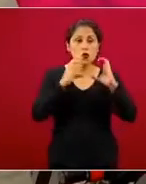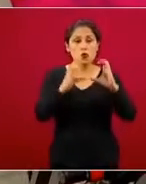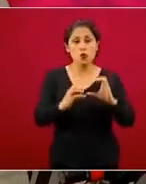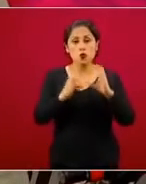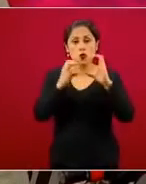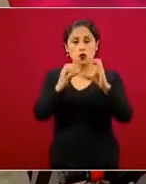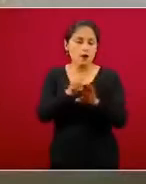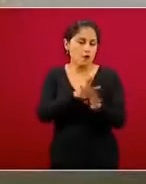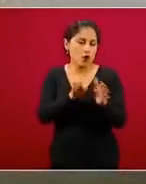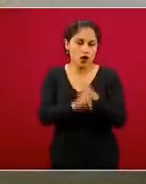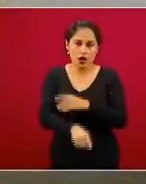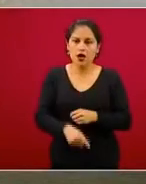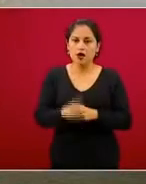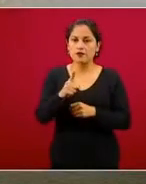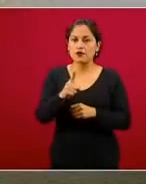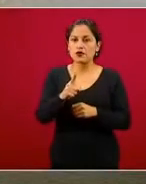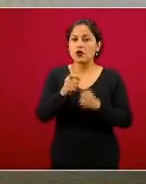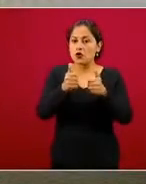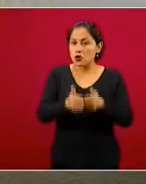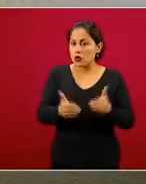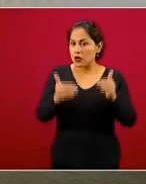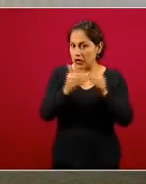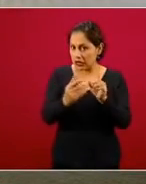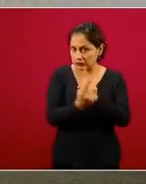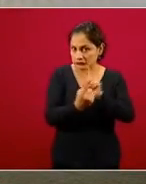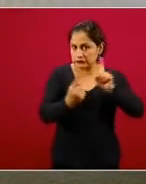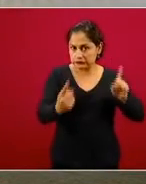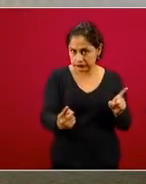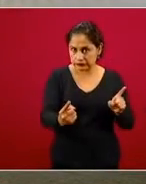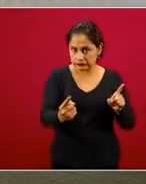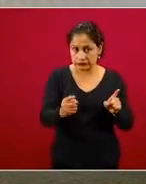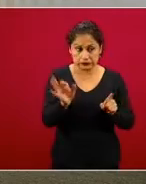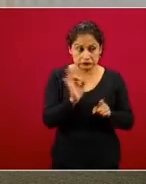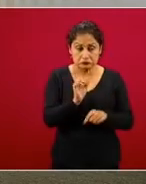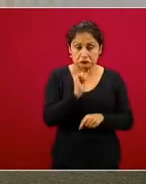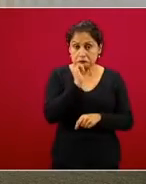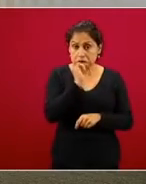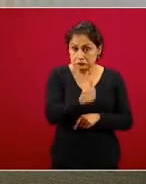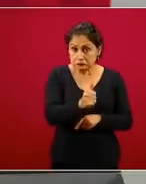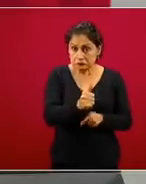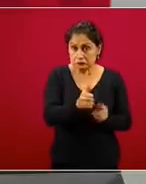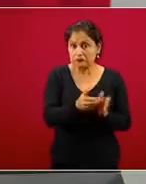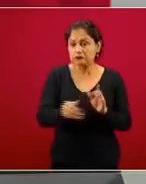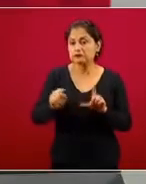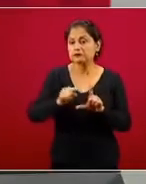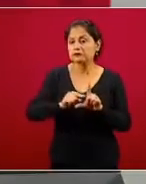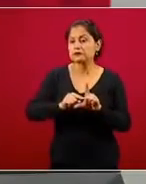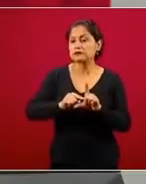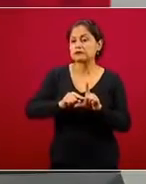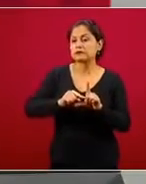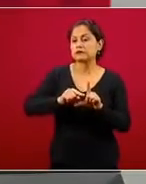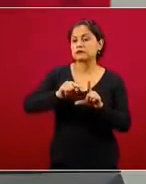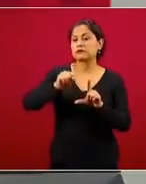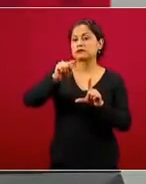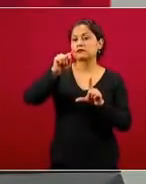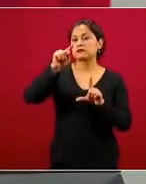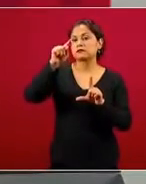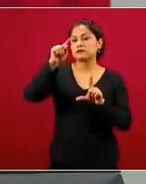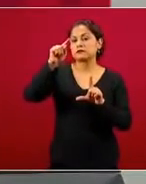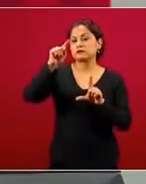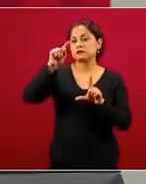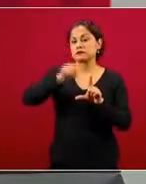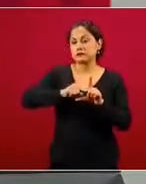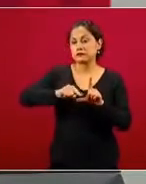to what would have happened should we have not implemented the massive